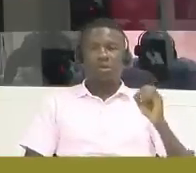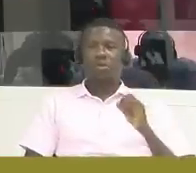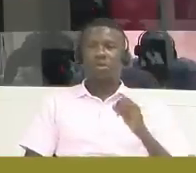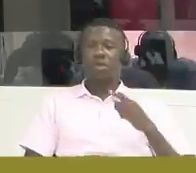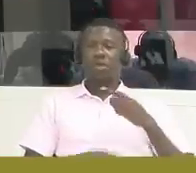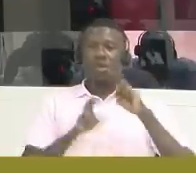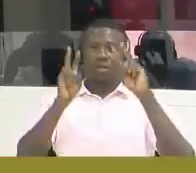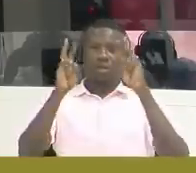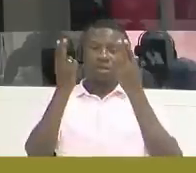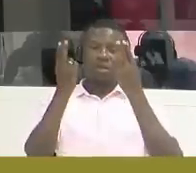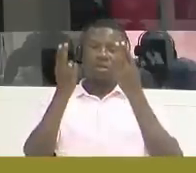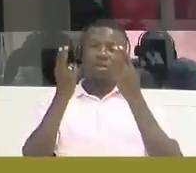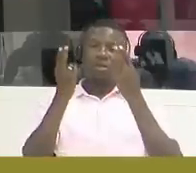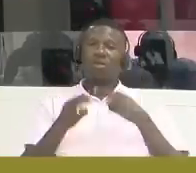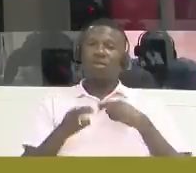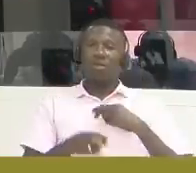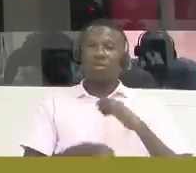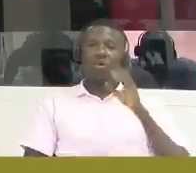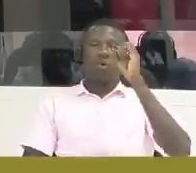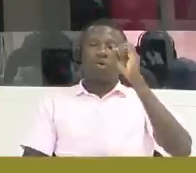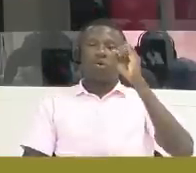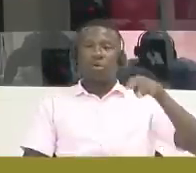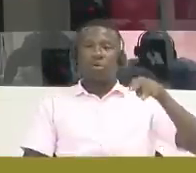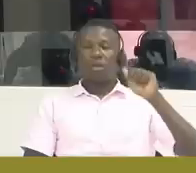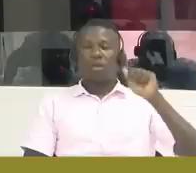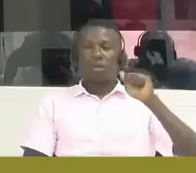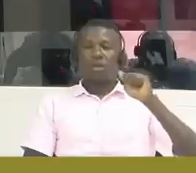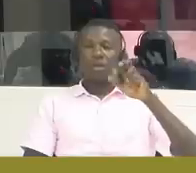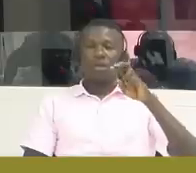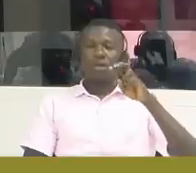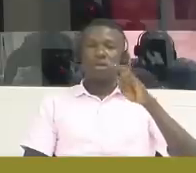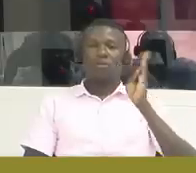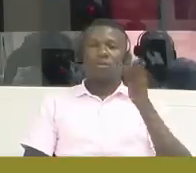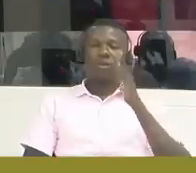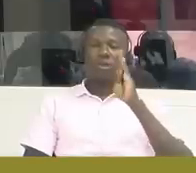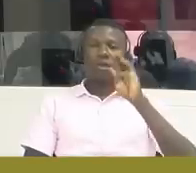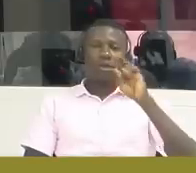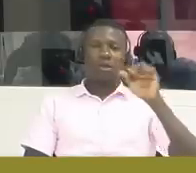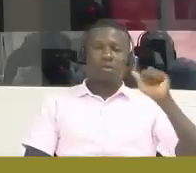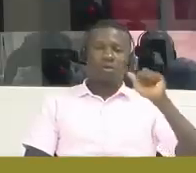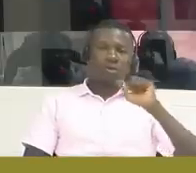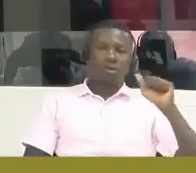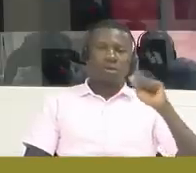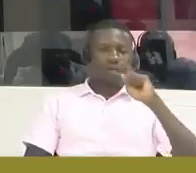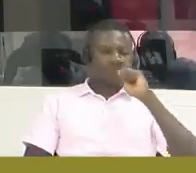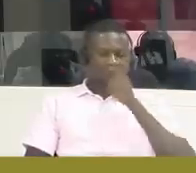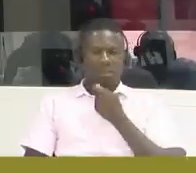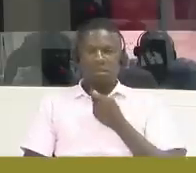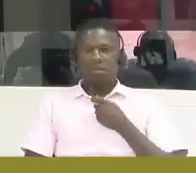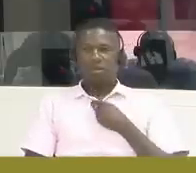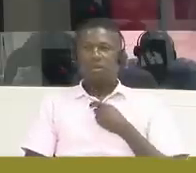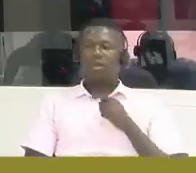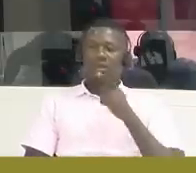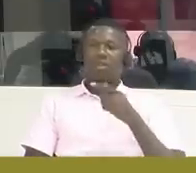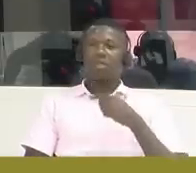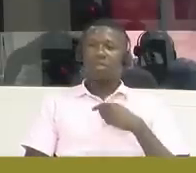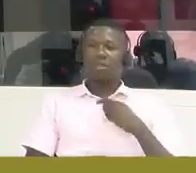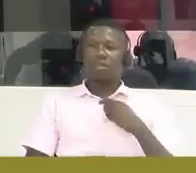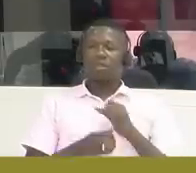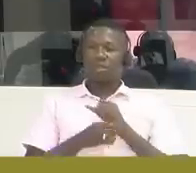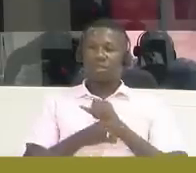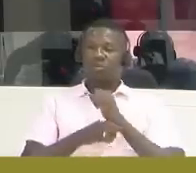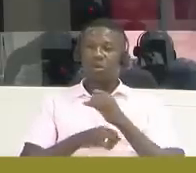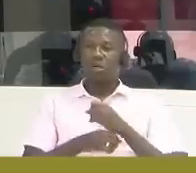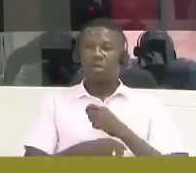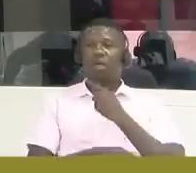title is Omar Barrow Killed. It's a press release that was issued by the Gambia Red Cross, and I quote